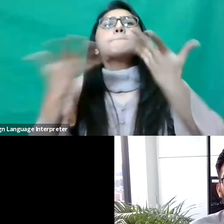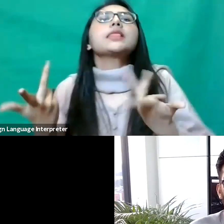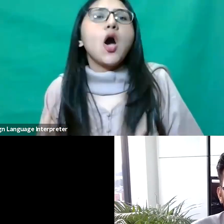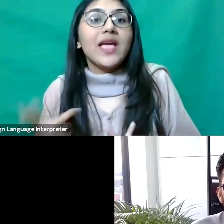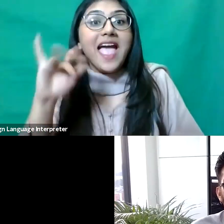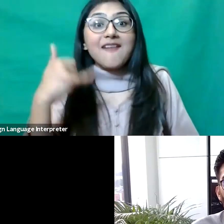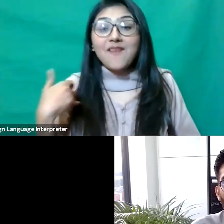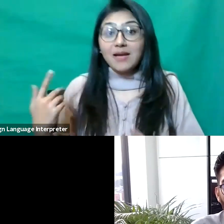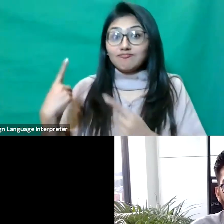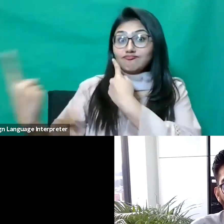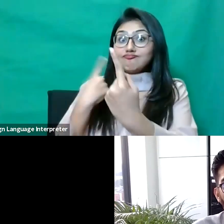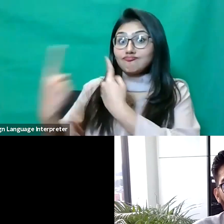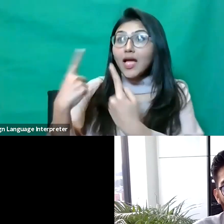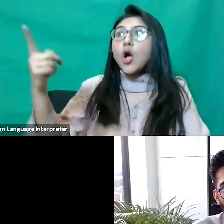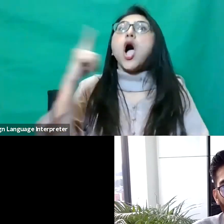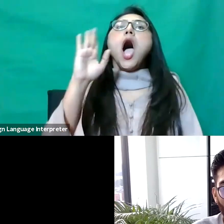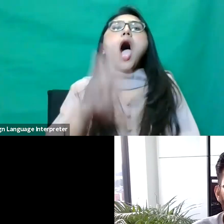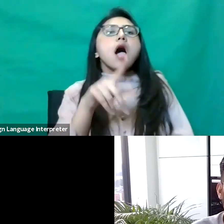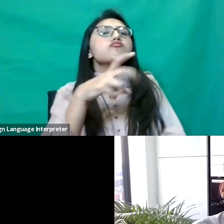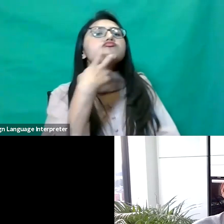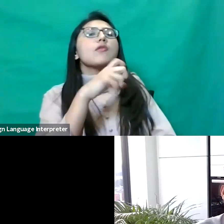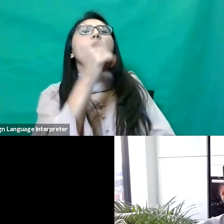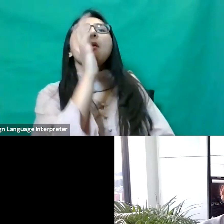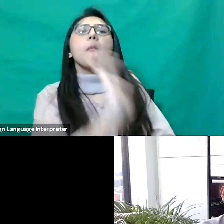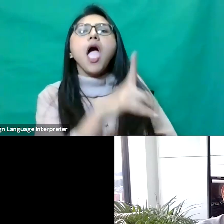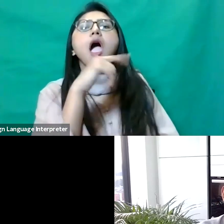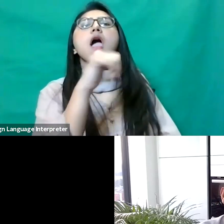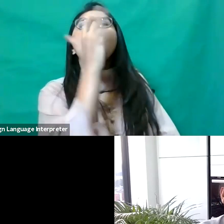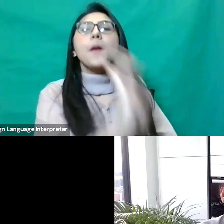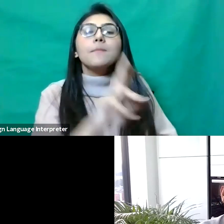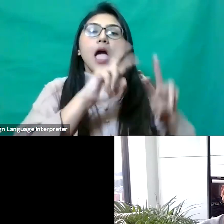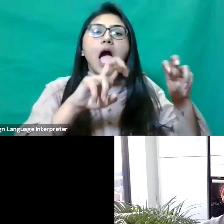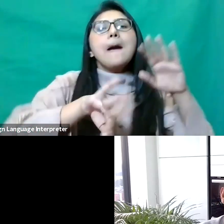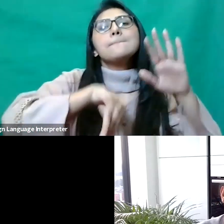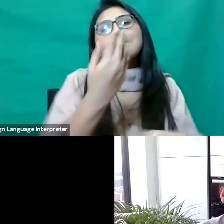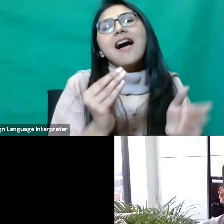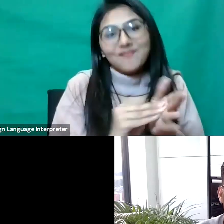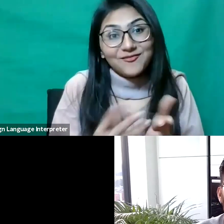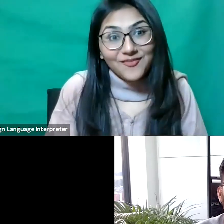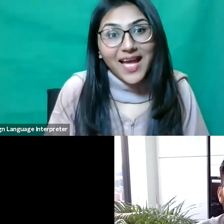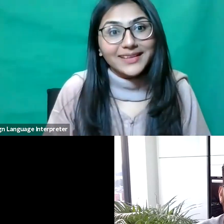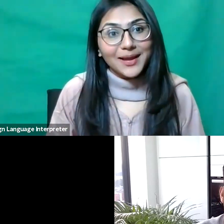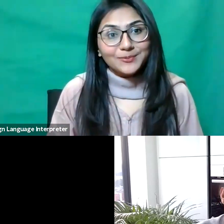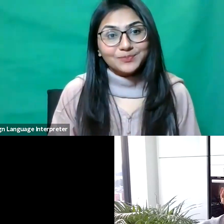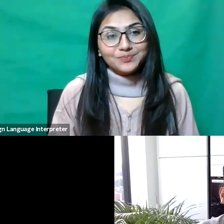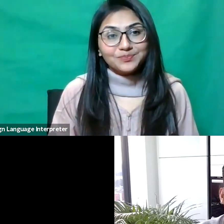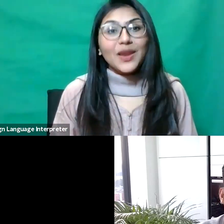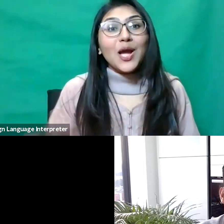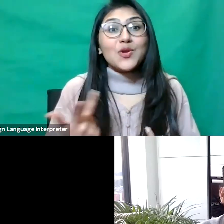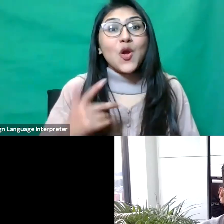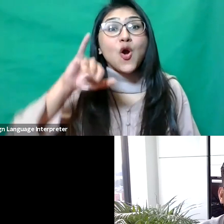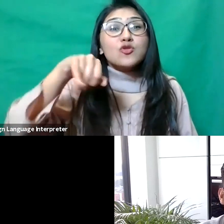with the hearing loss? But I mean, it's a bit difficult because they sometimes with the job applications they don't